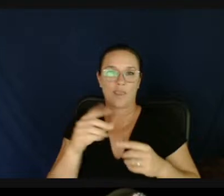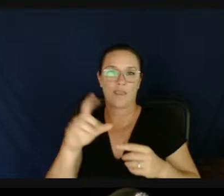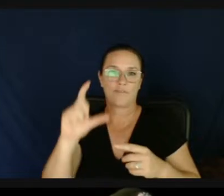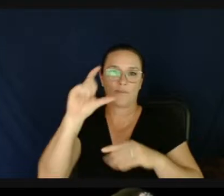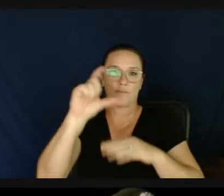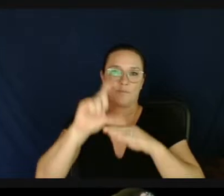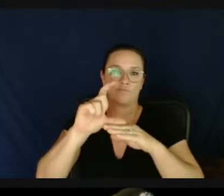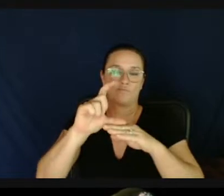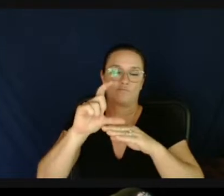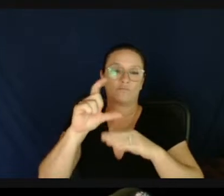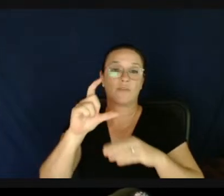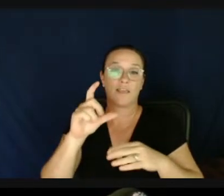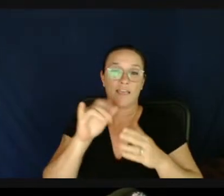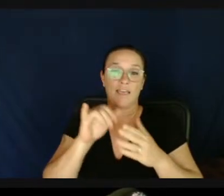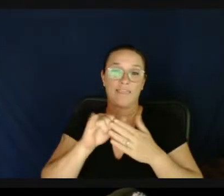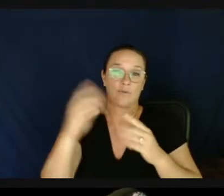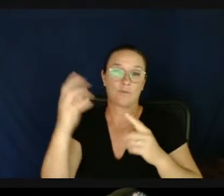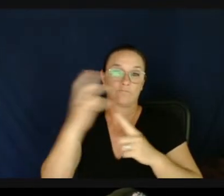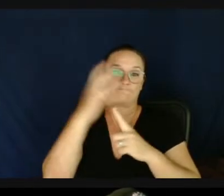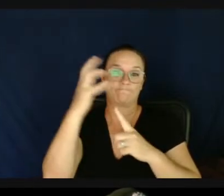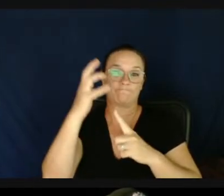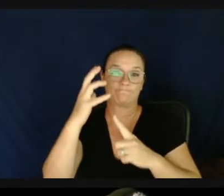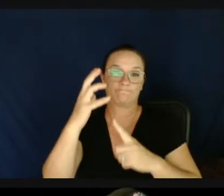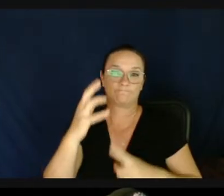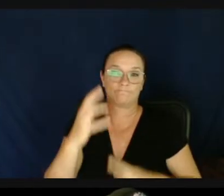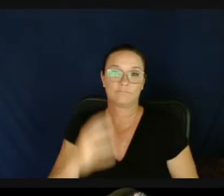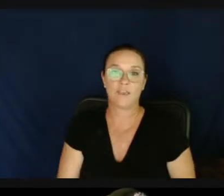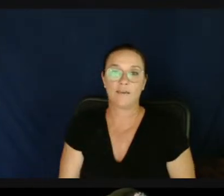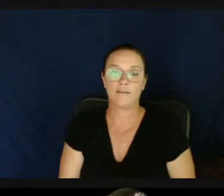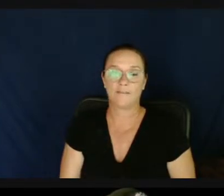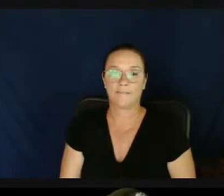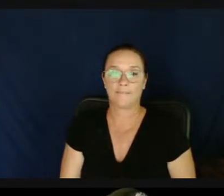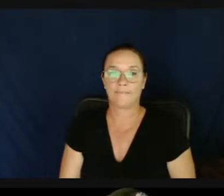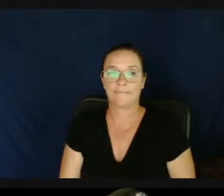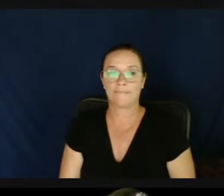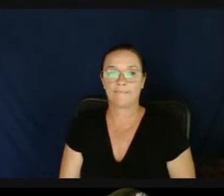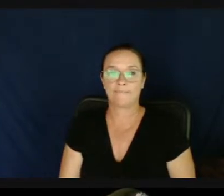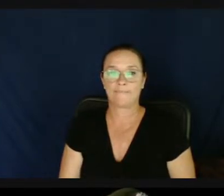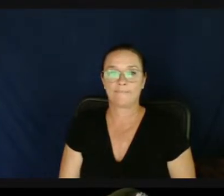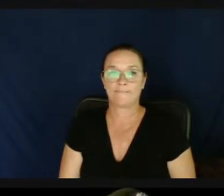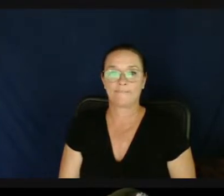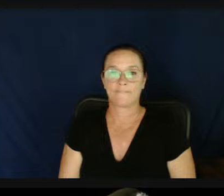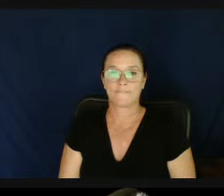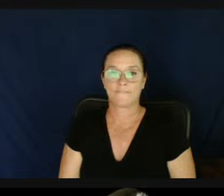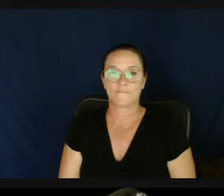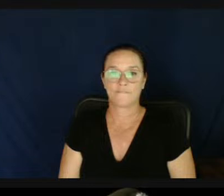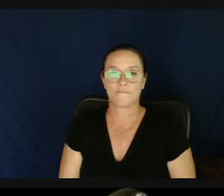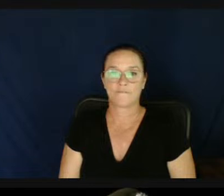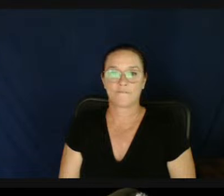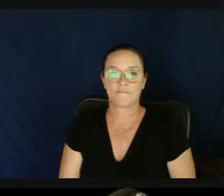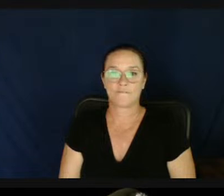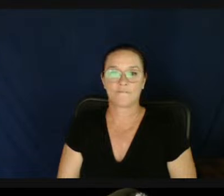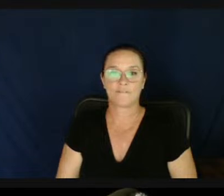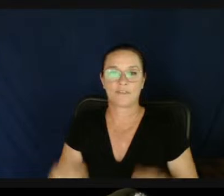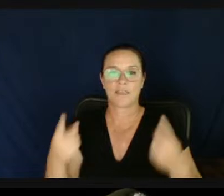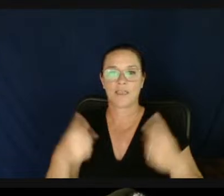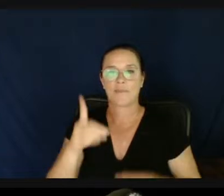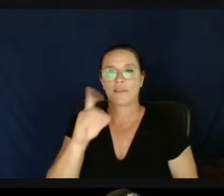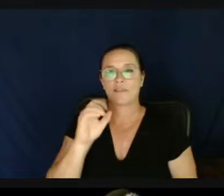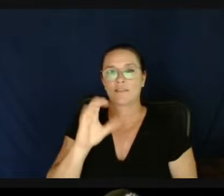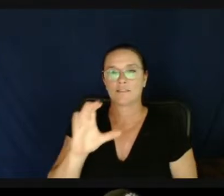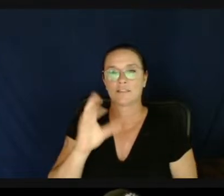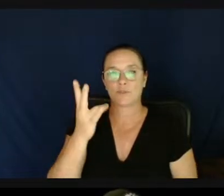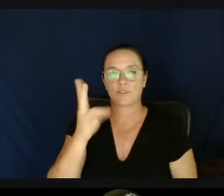high fountain, is that one right there that occurred on December